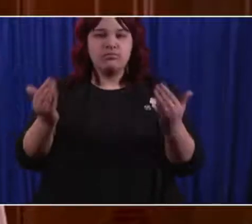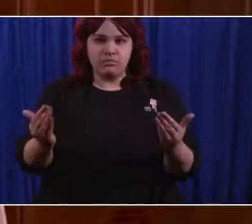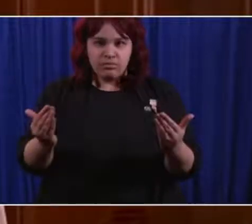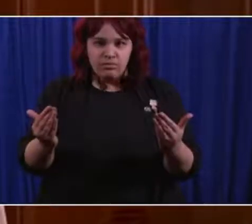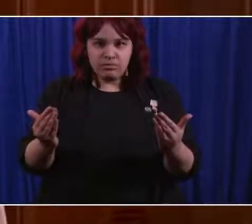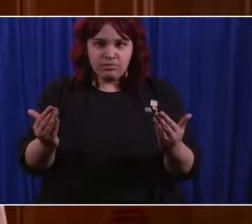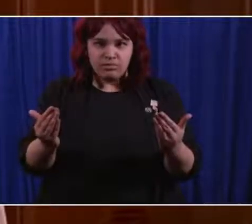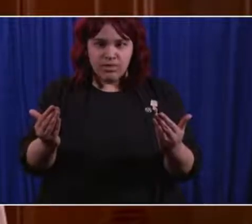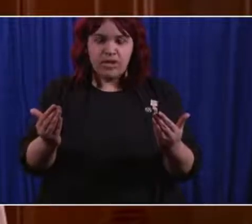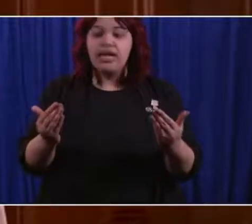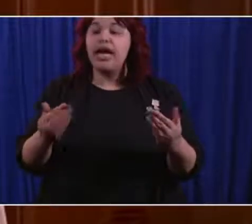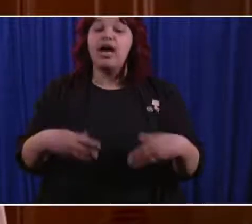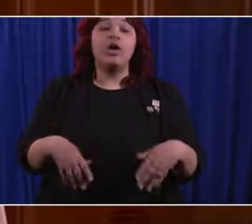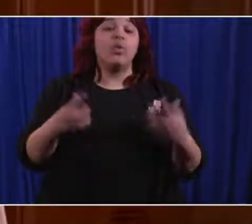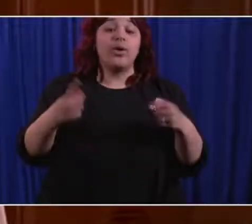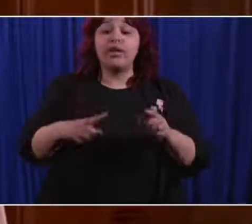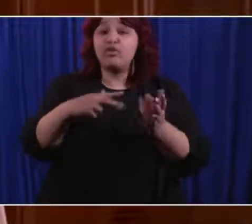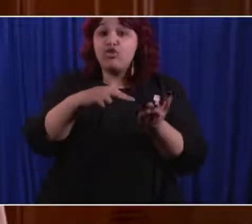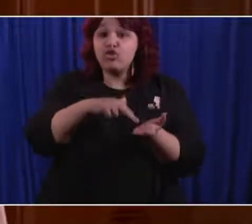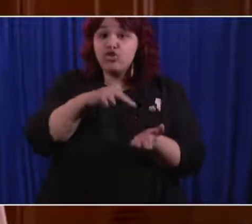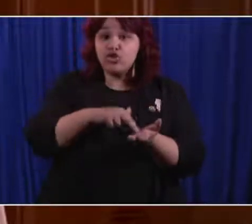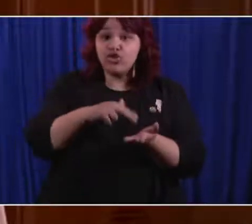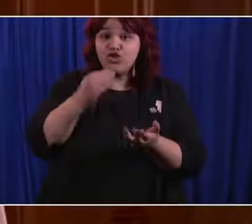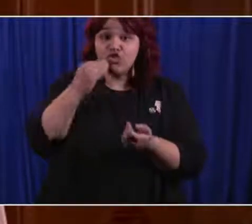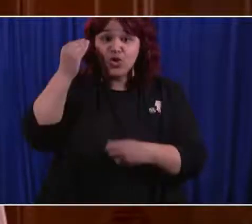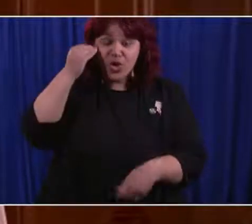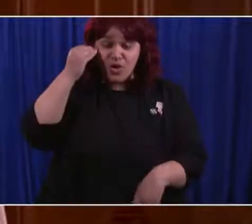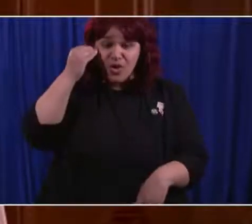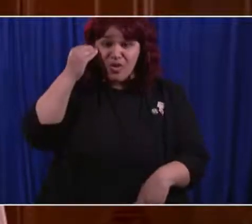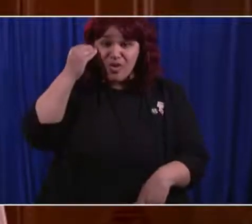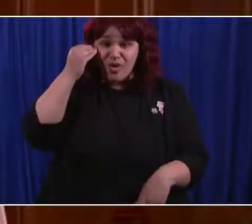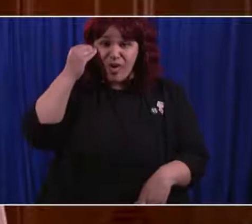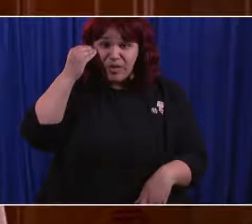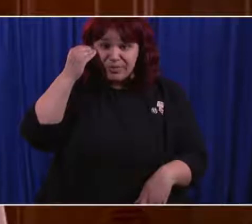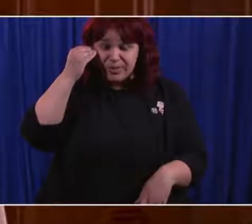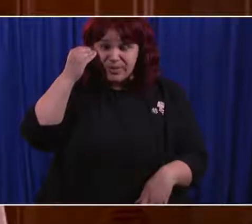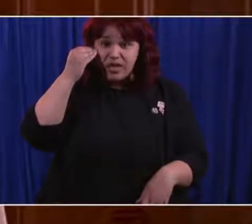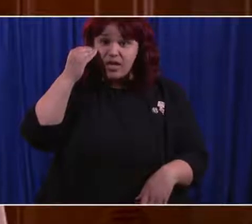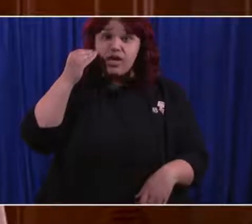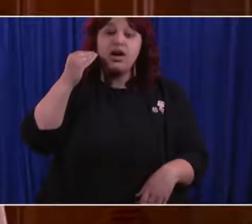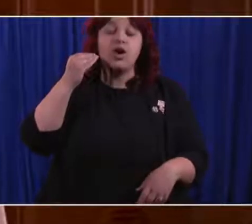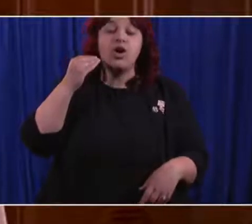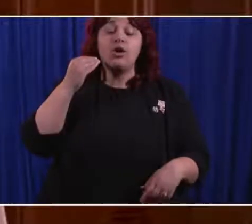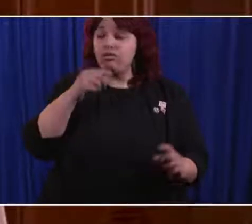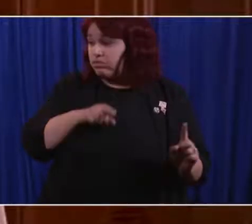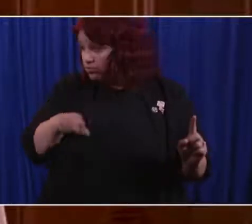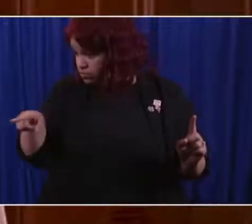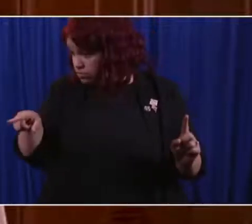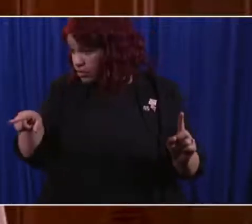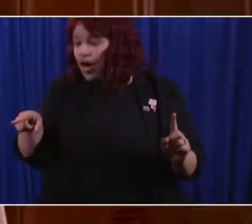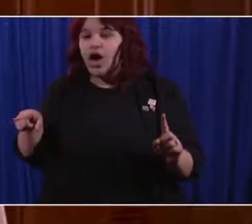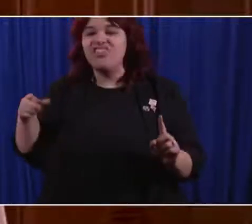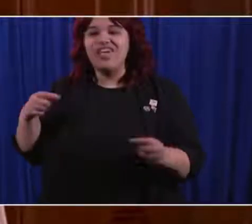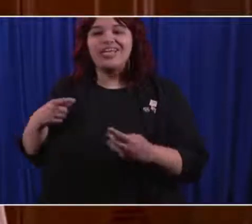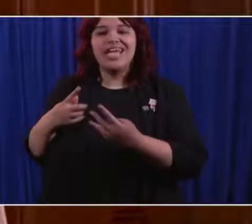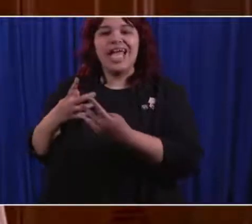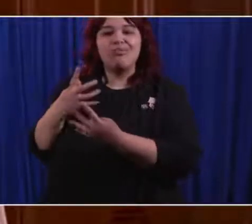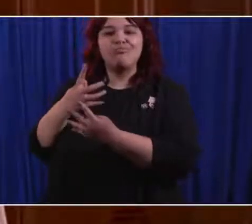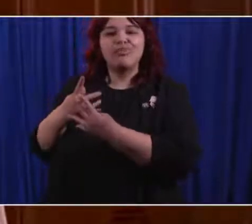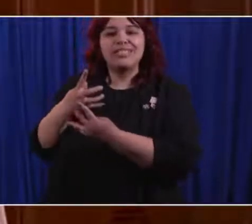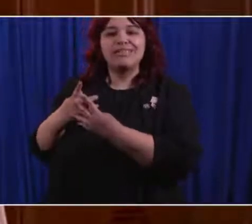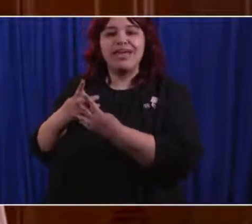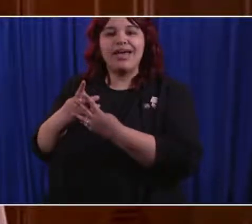went in and did nursing homes, we vaccinated people in the prison who were in the equivalent of a nursing